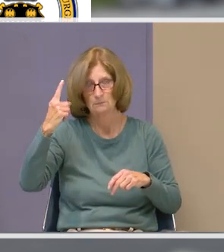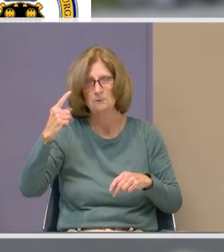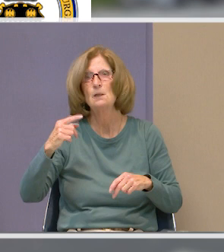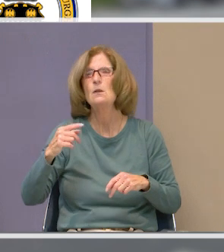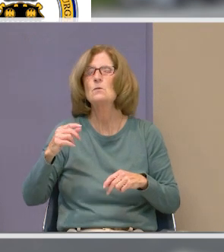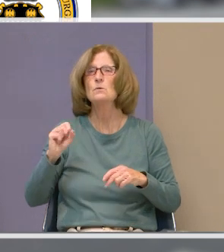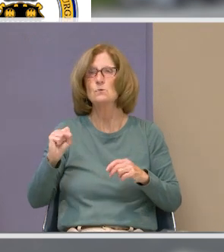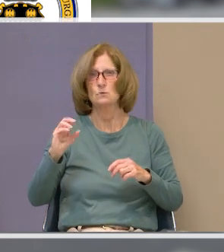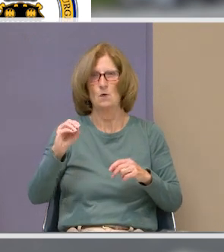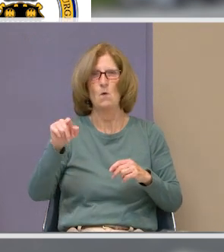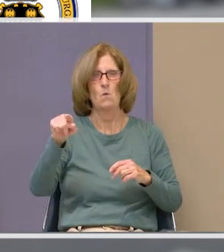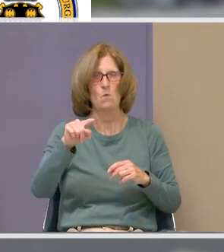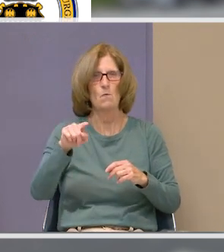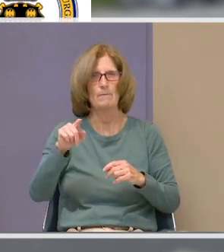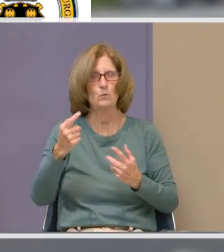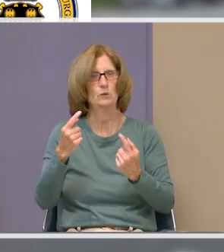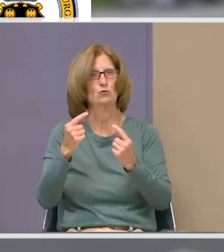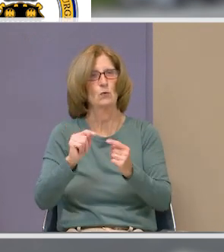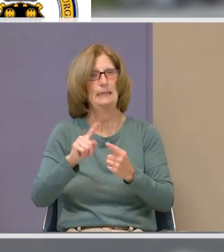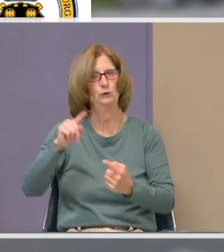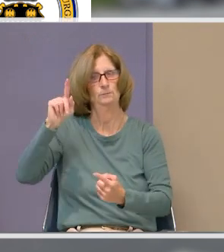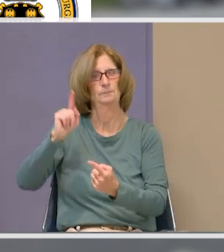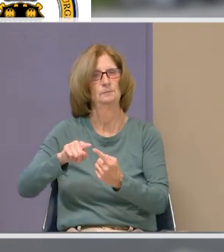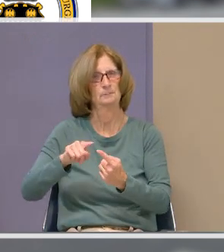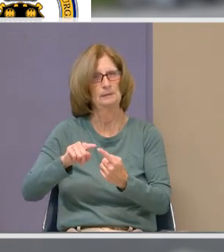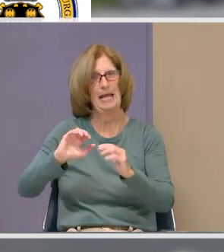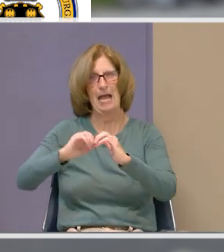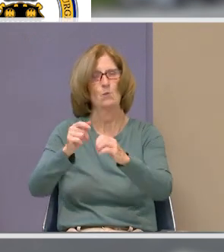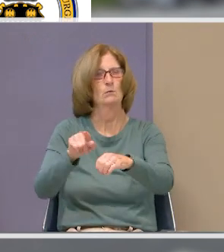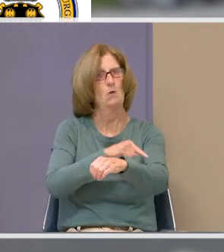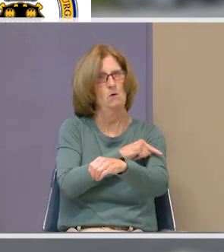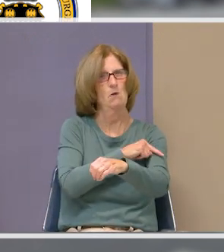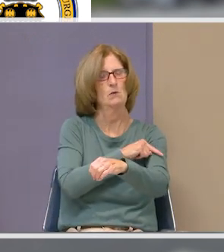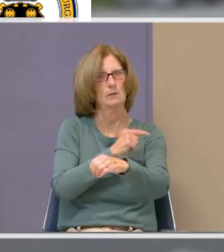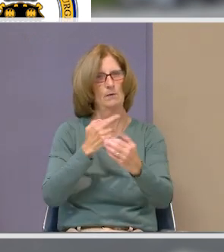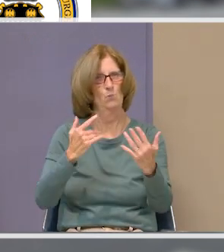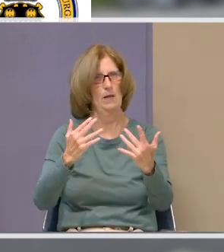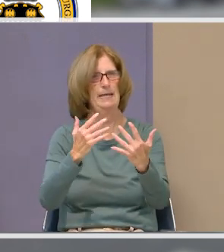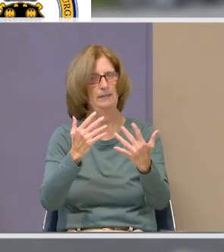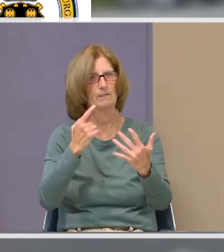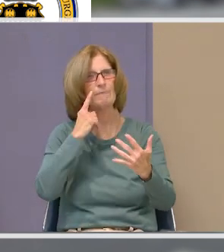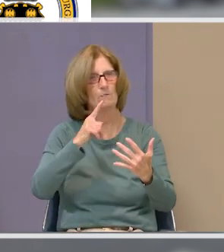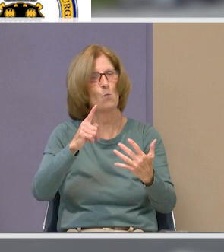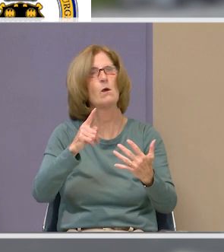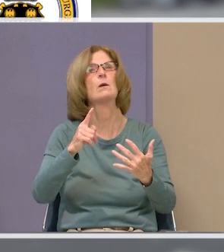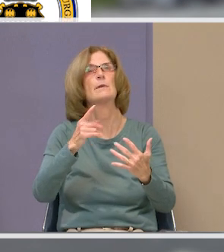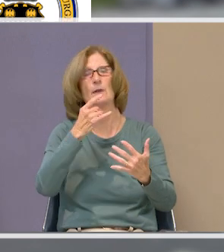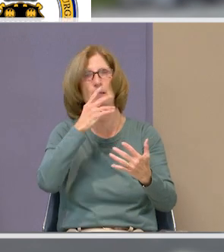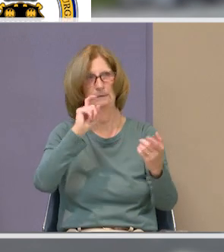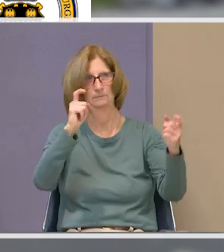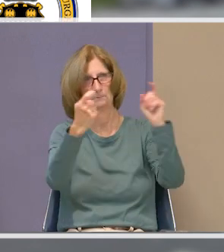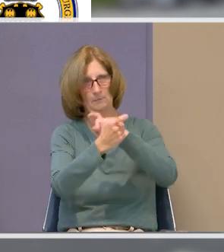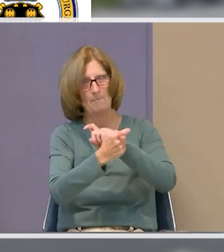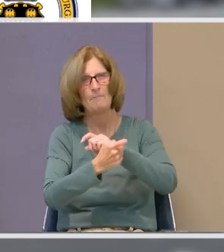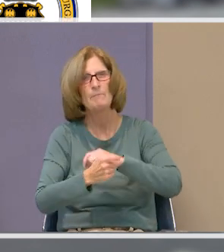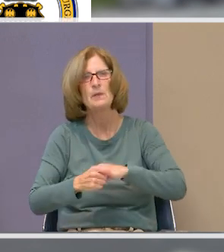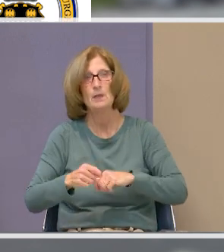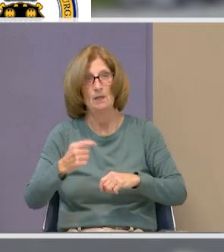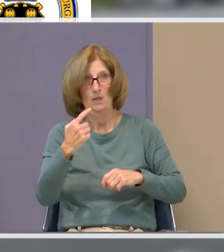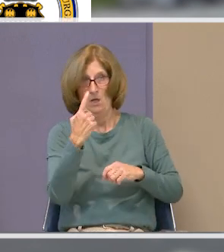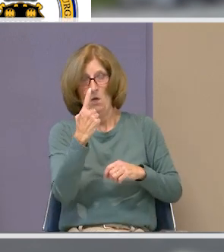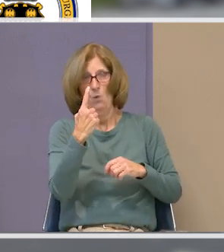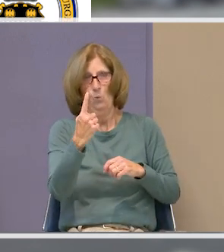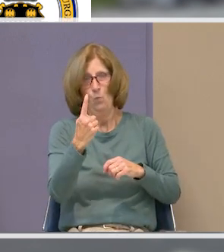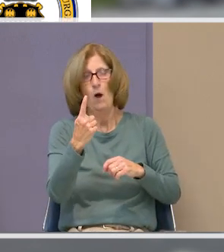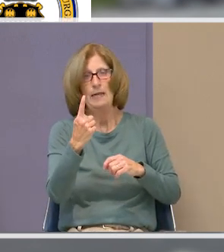most of the cases, we're decreasing the delay. There's one place in particular that does increase the delay more than